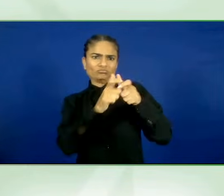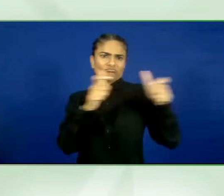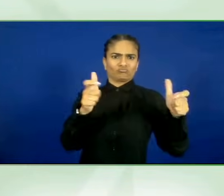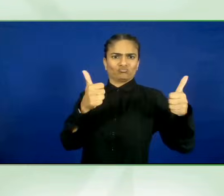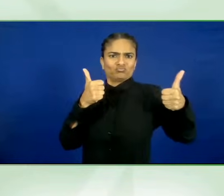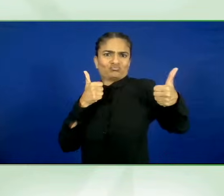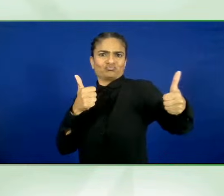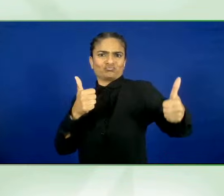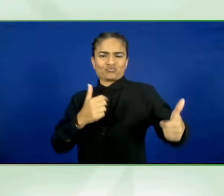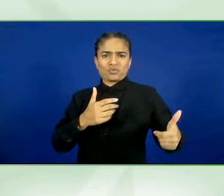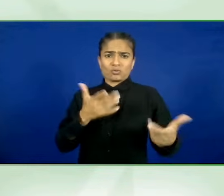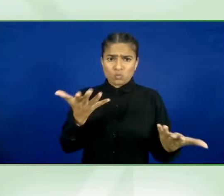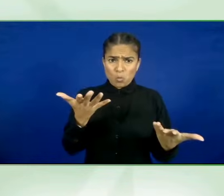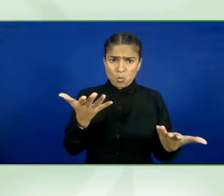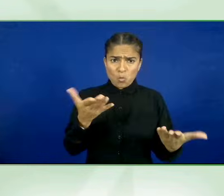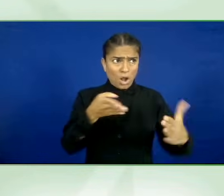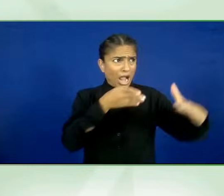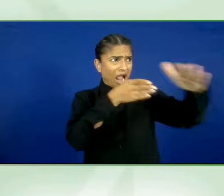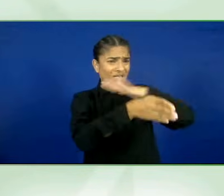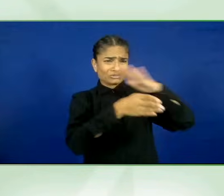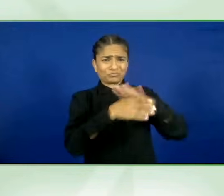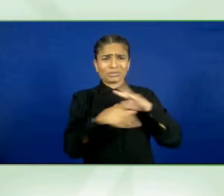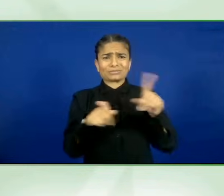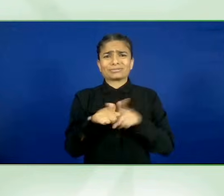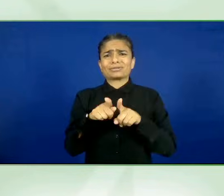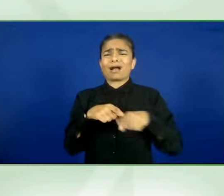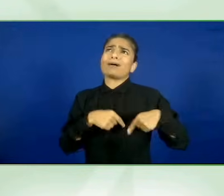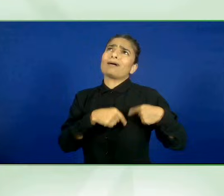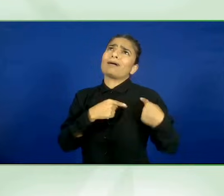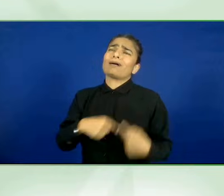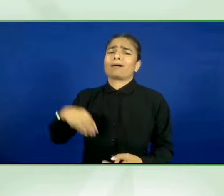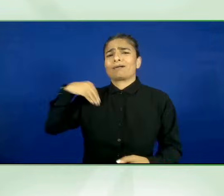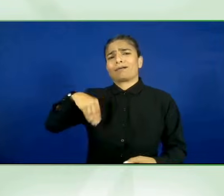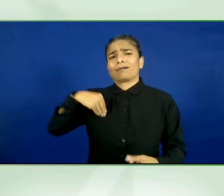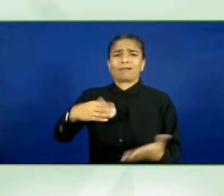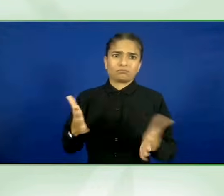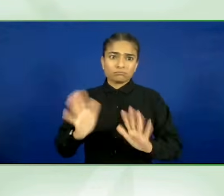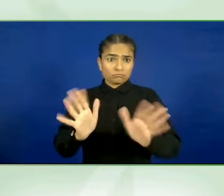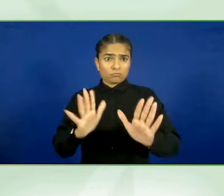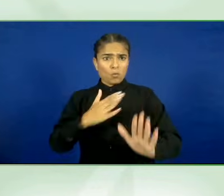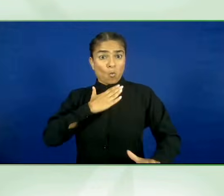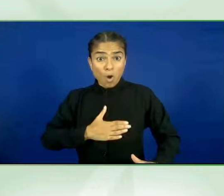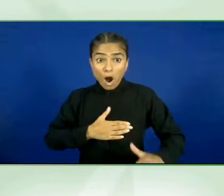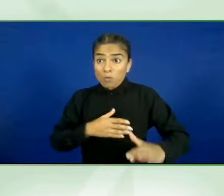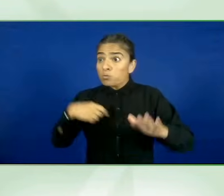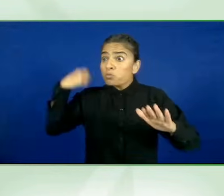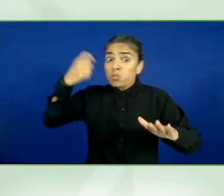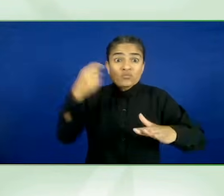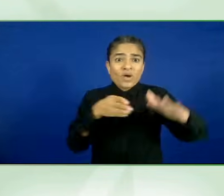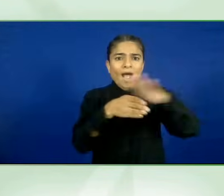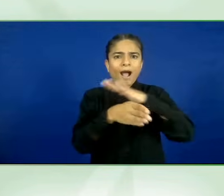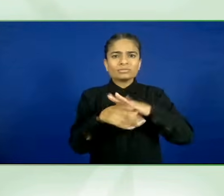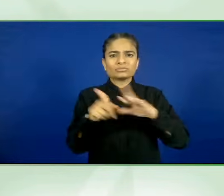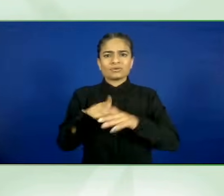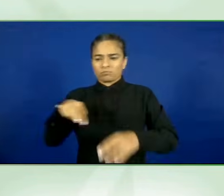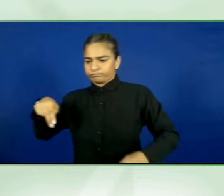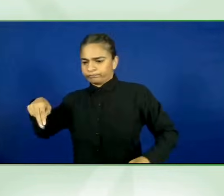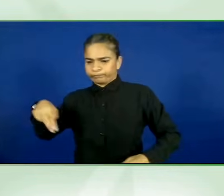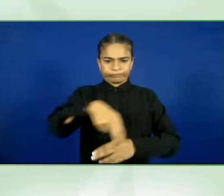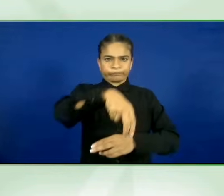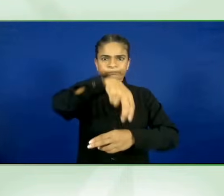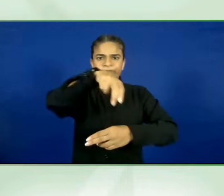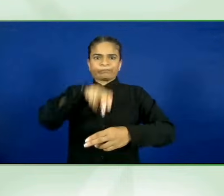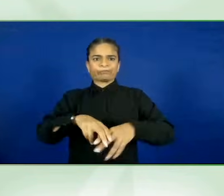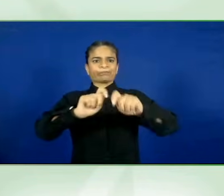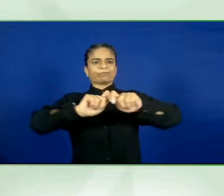movie accessible, the users walk inside the theaters, they purchase tickets, so extra tickets being sold, extra F&B being sold inside the